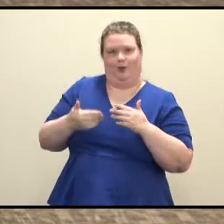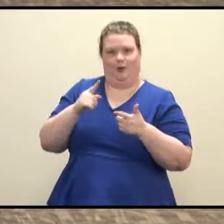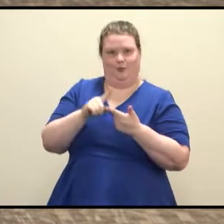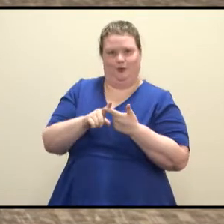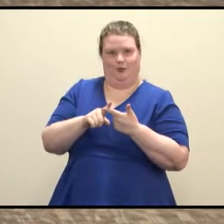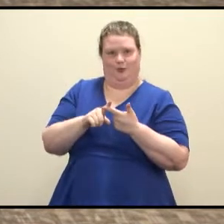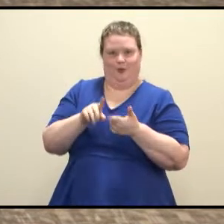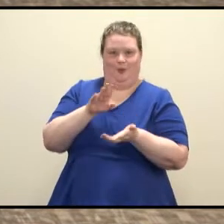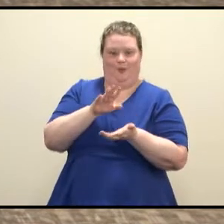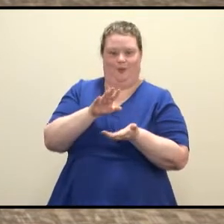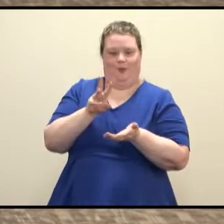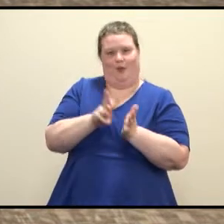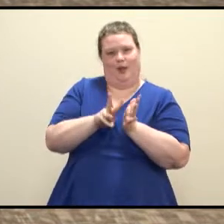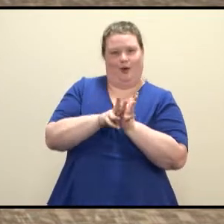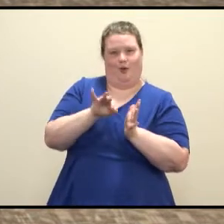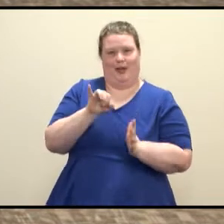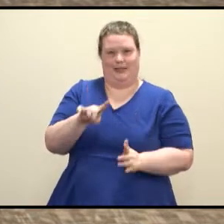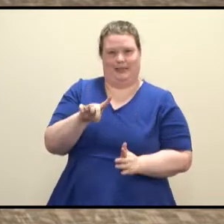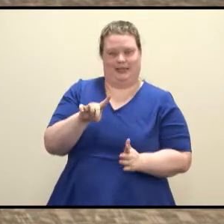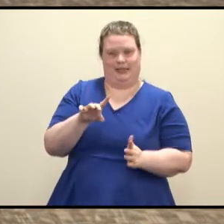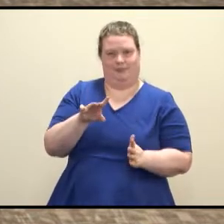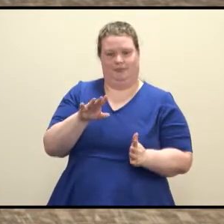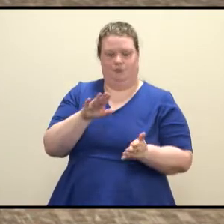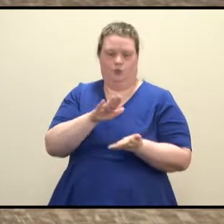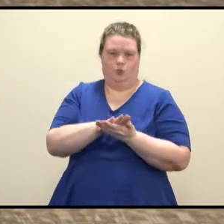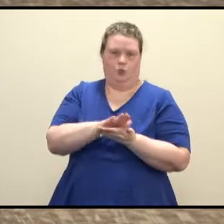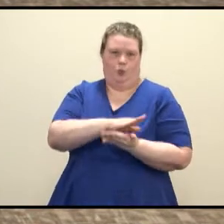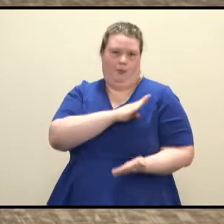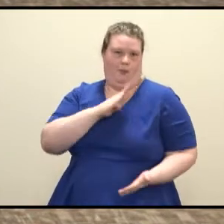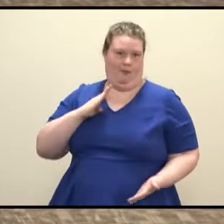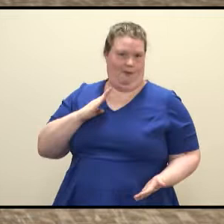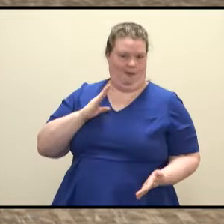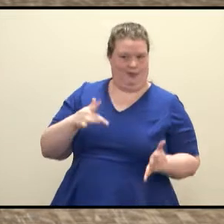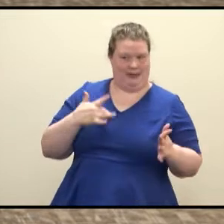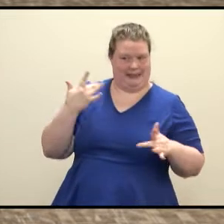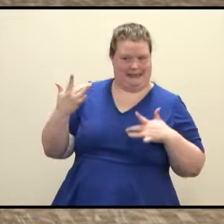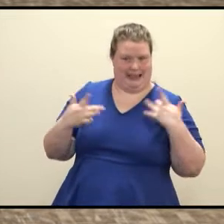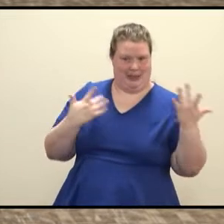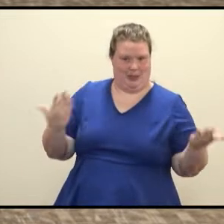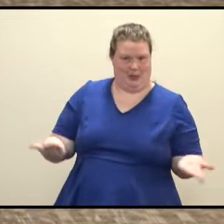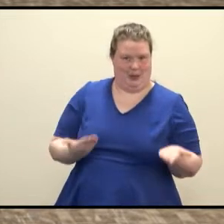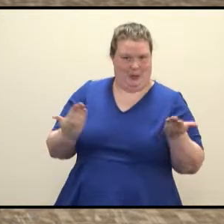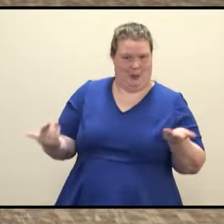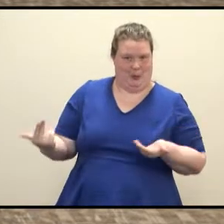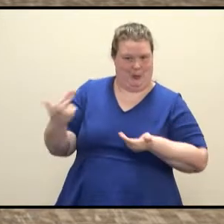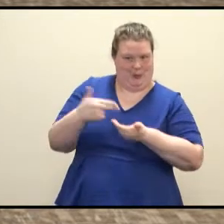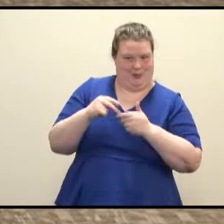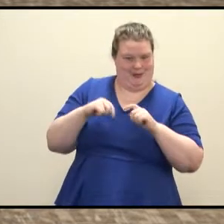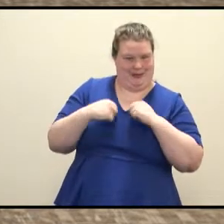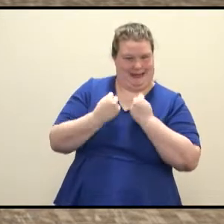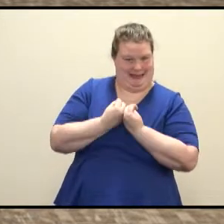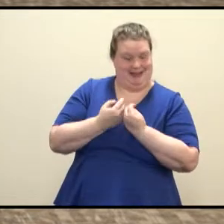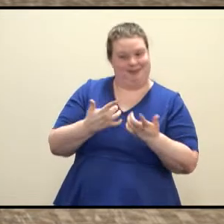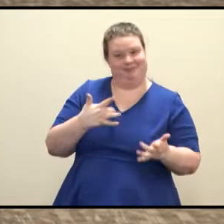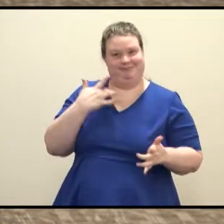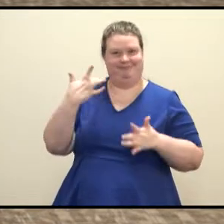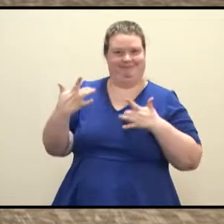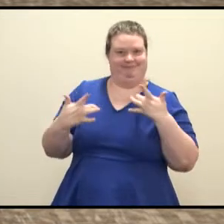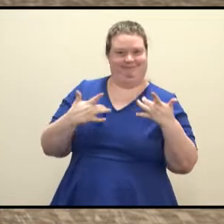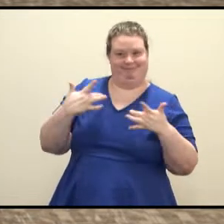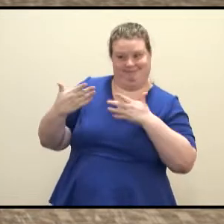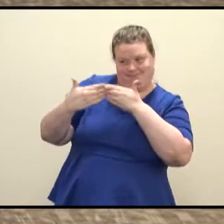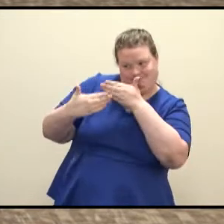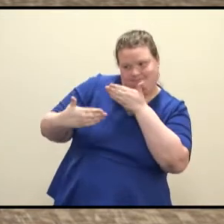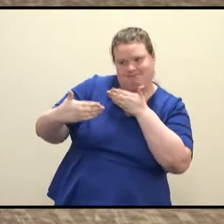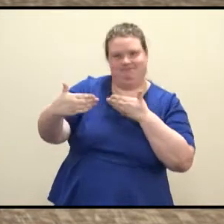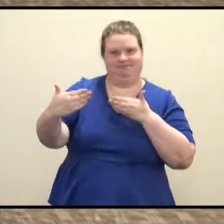guys are on the team and here, and we are, ready and excited to see this